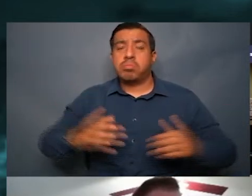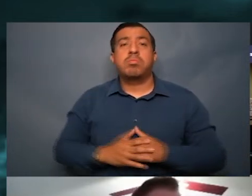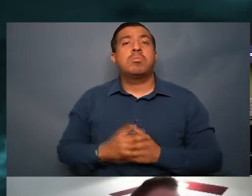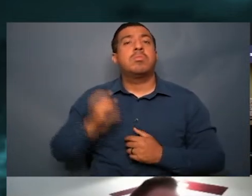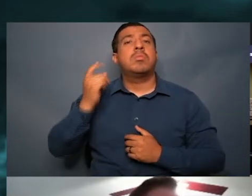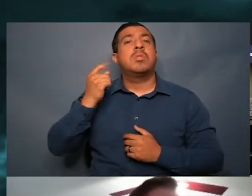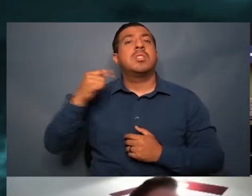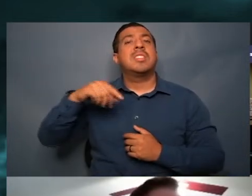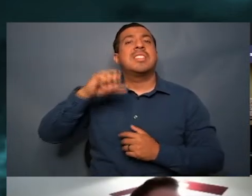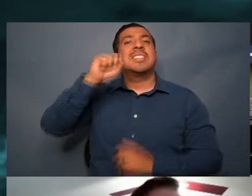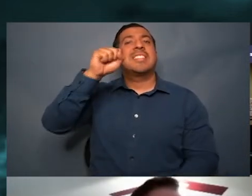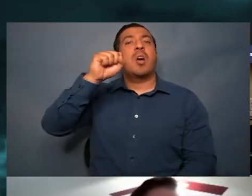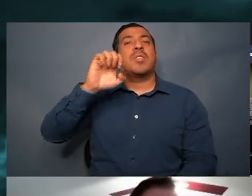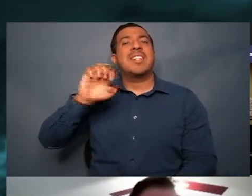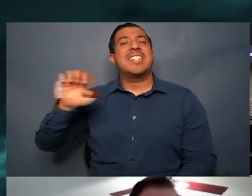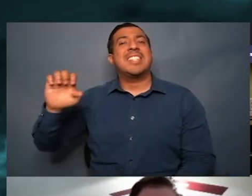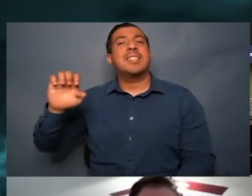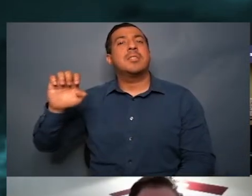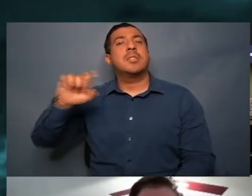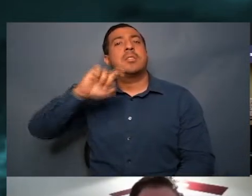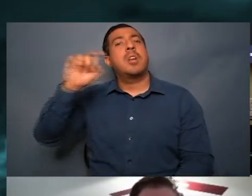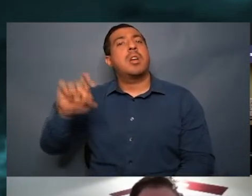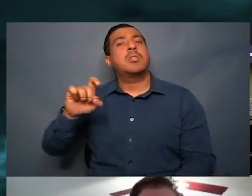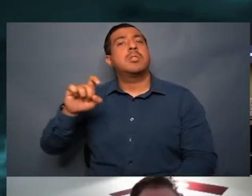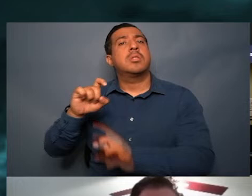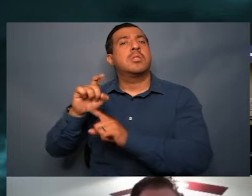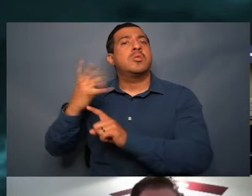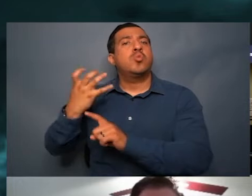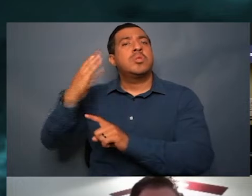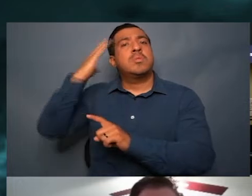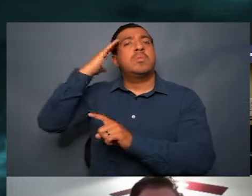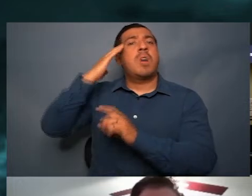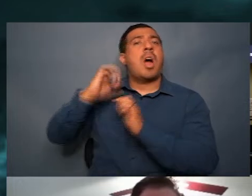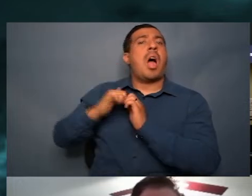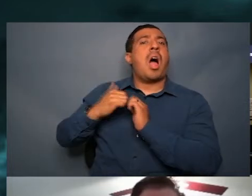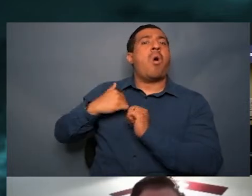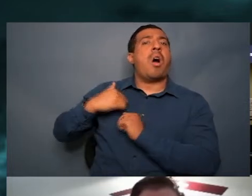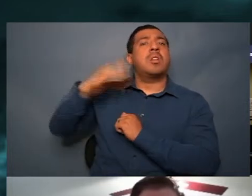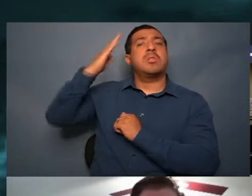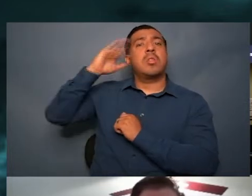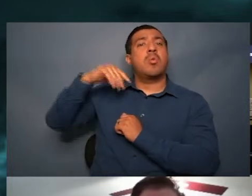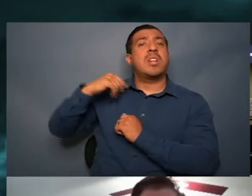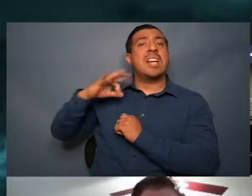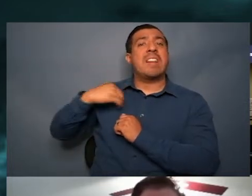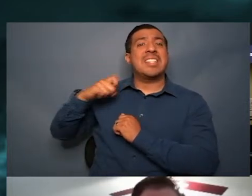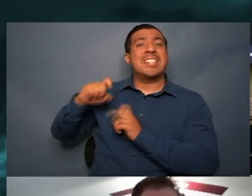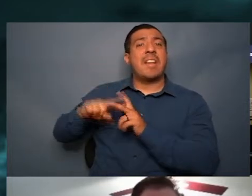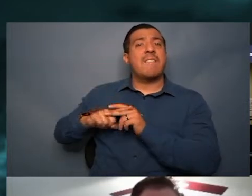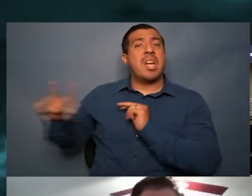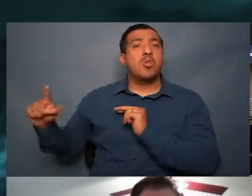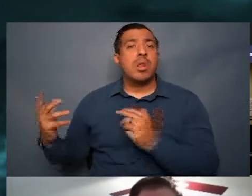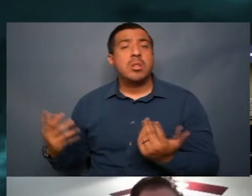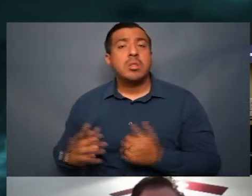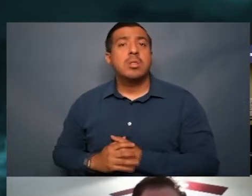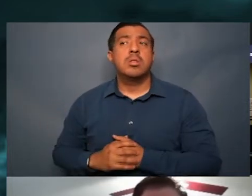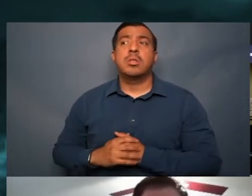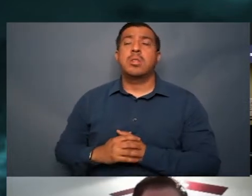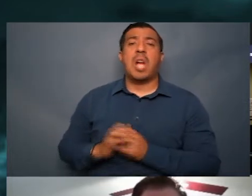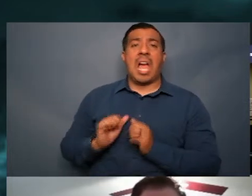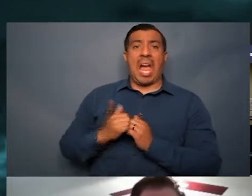people in Southeast Texas, how do I know if I should evacuate? When I might get into